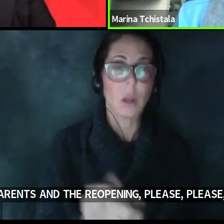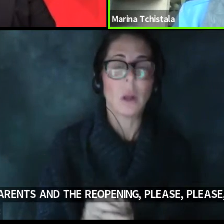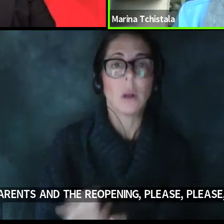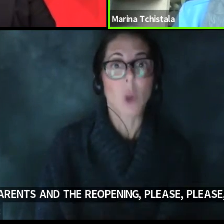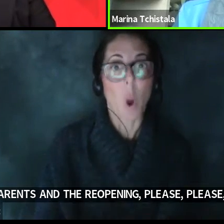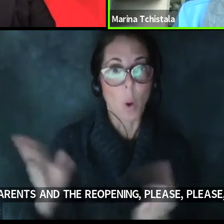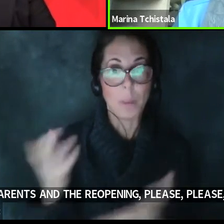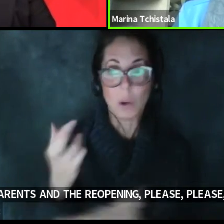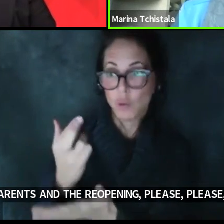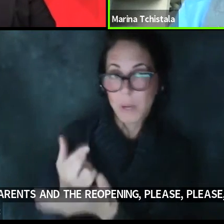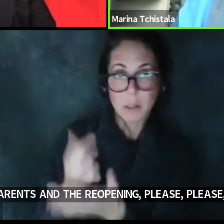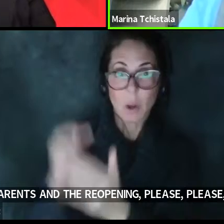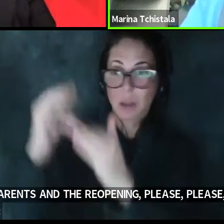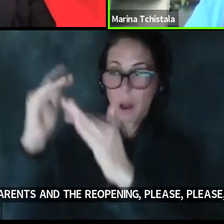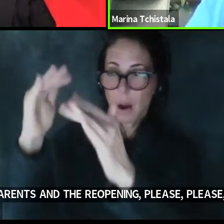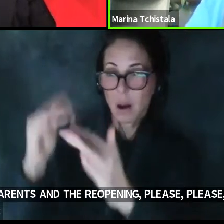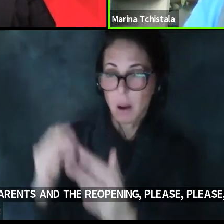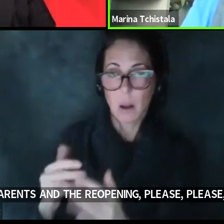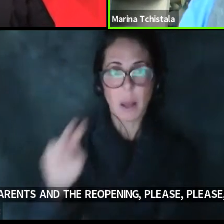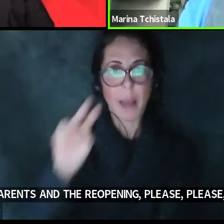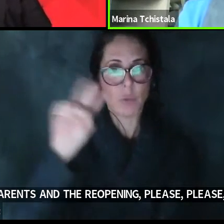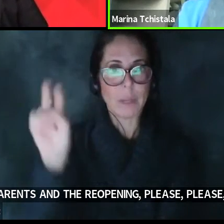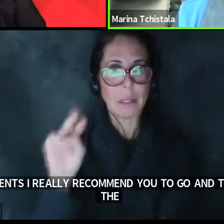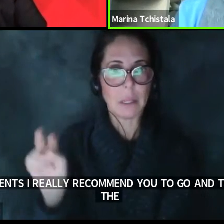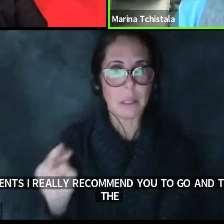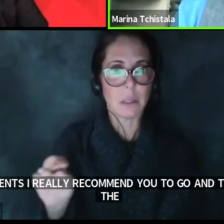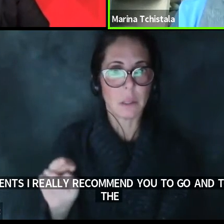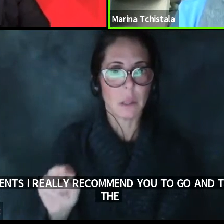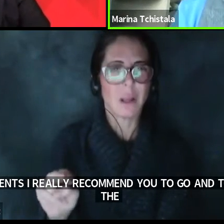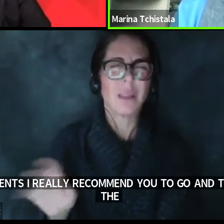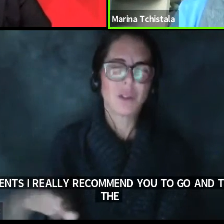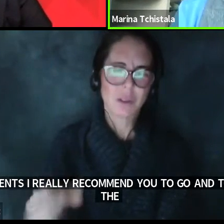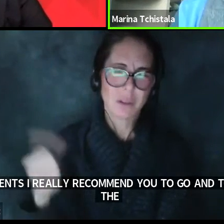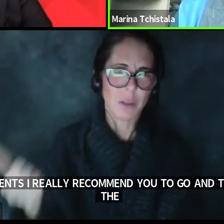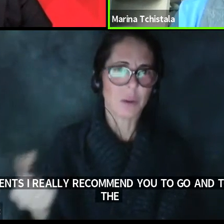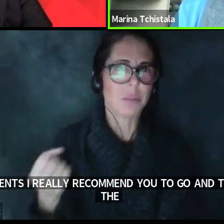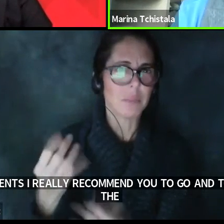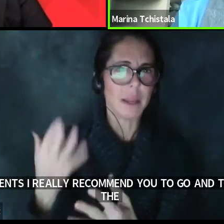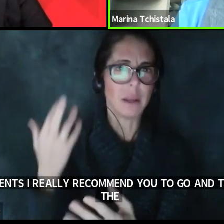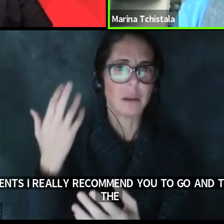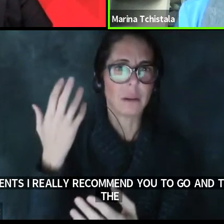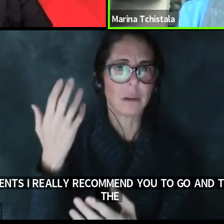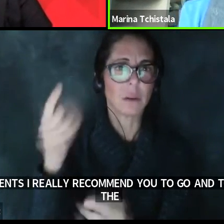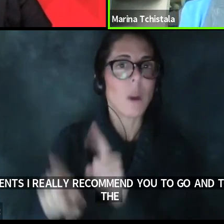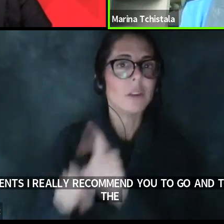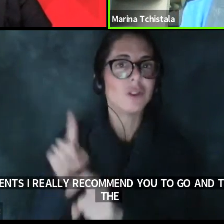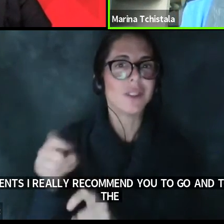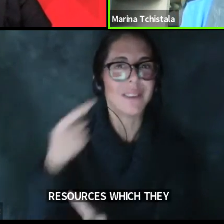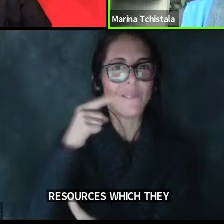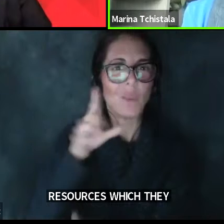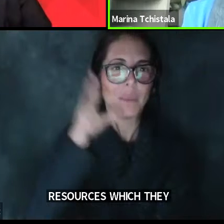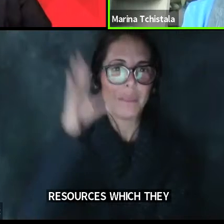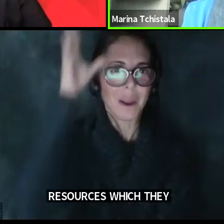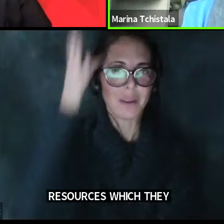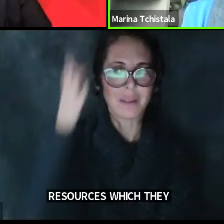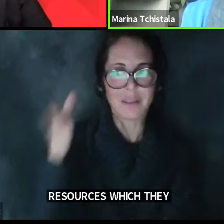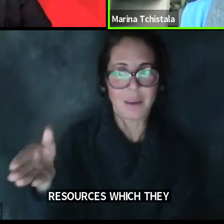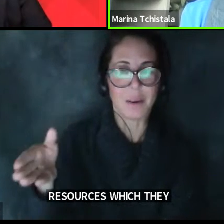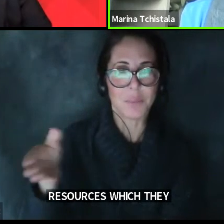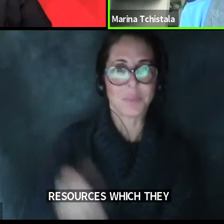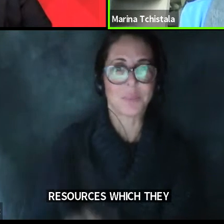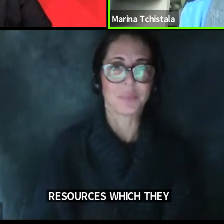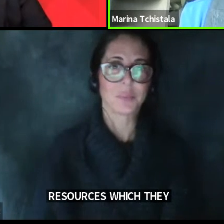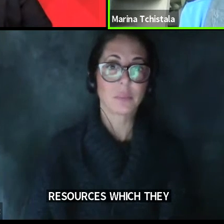resources which they provide there. They address many more questions than this on the parents, even how,